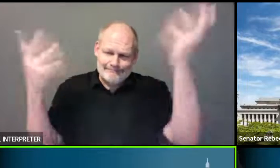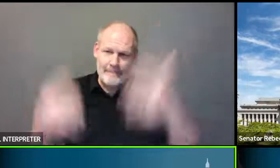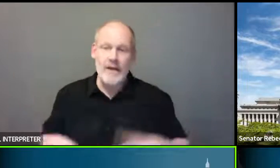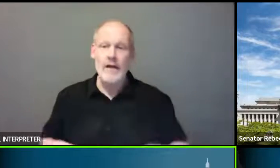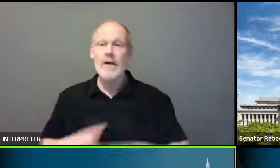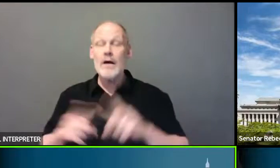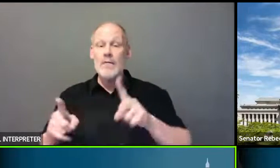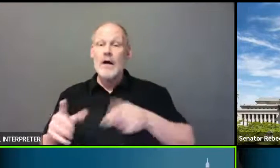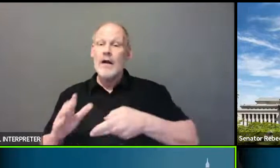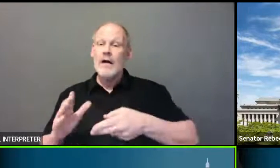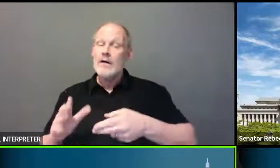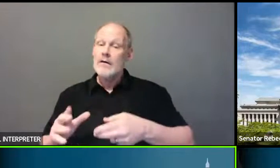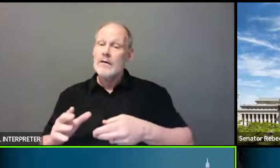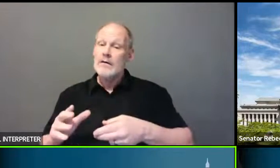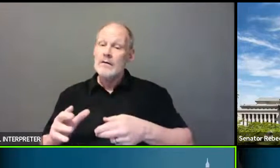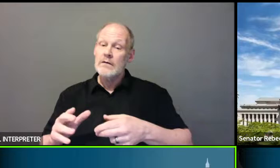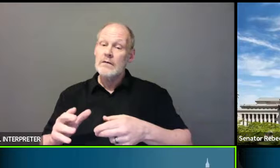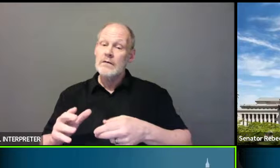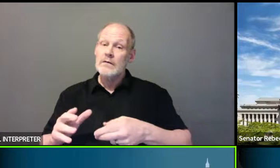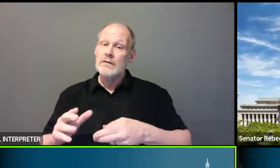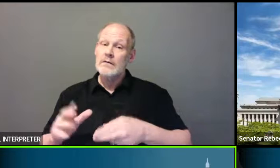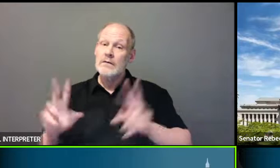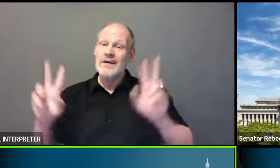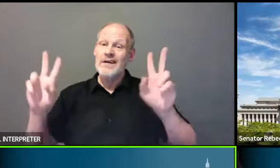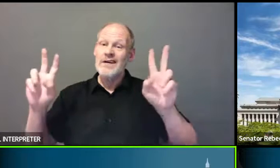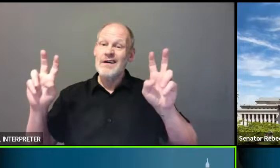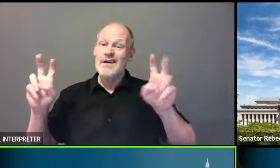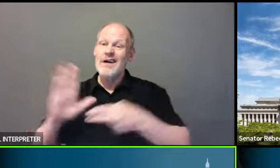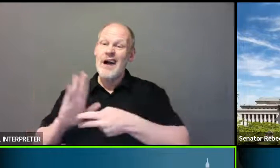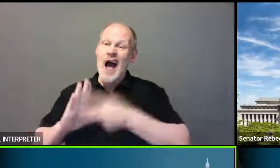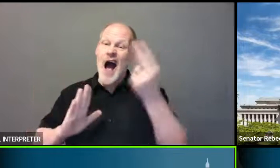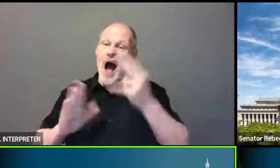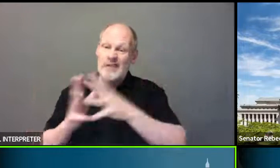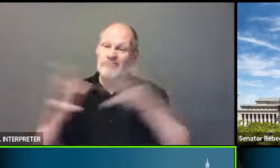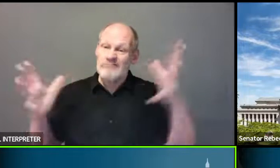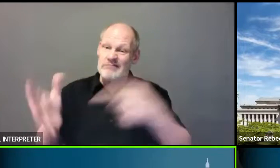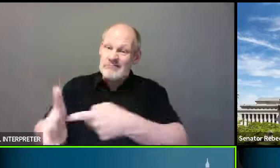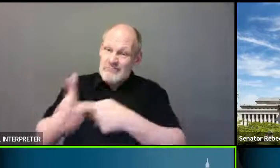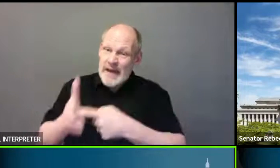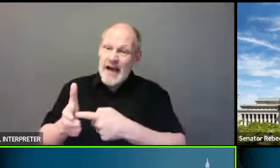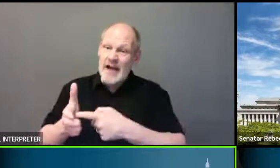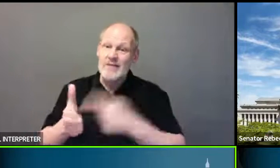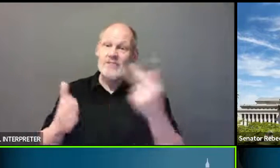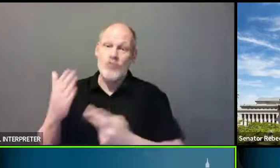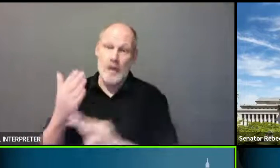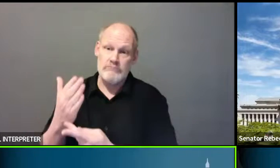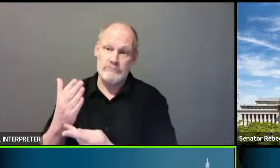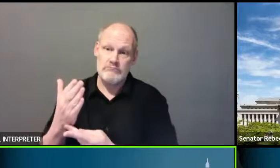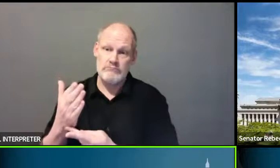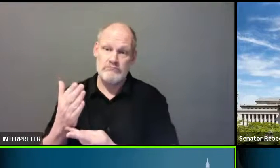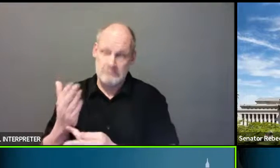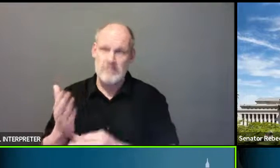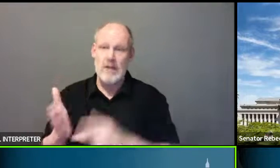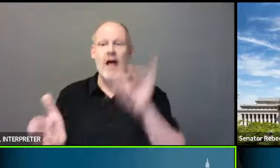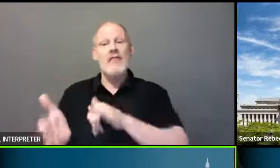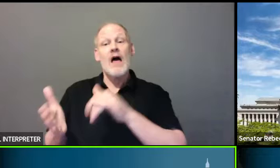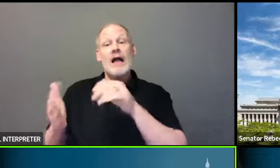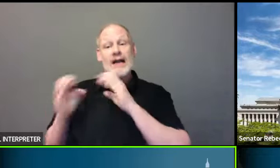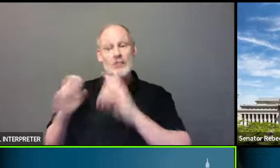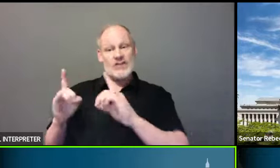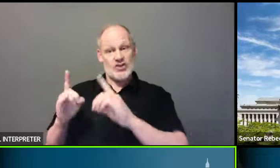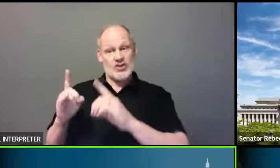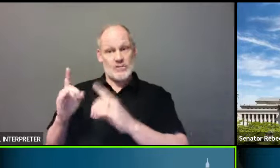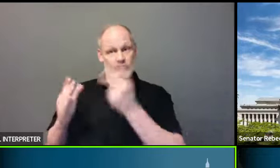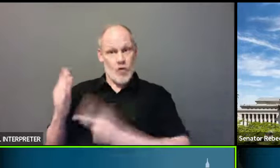demand programs. They will have one-on-one mentors with people who are